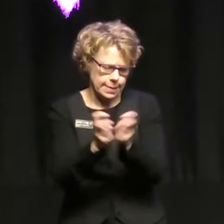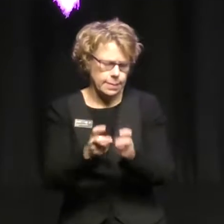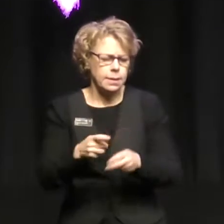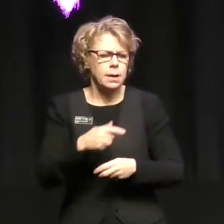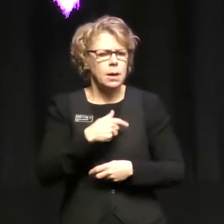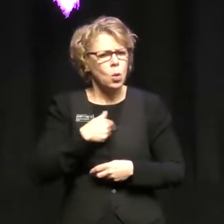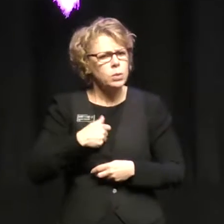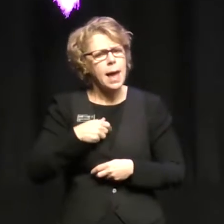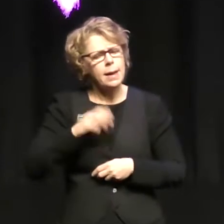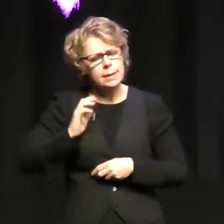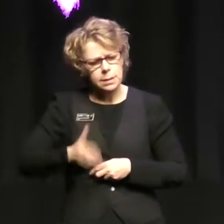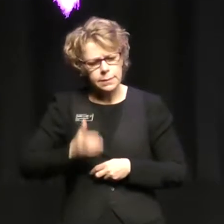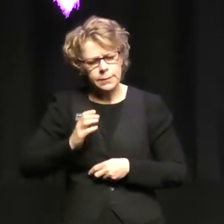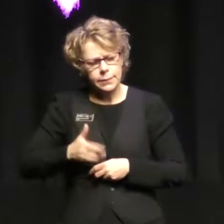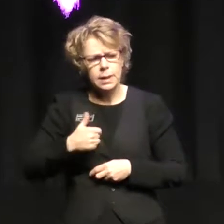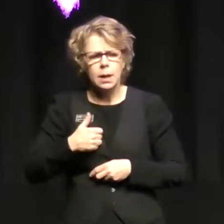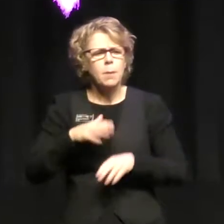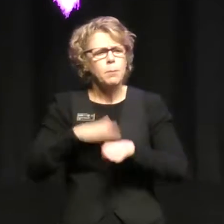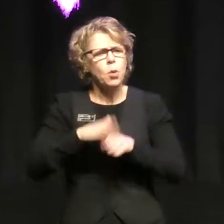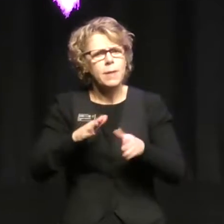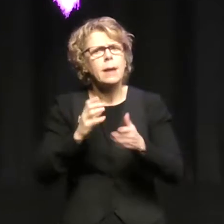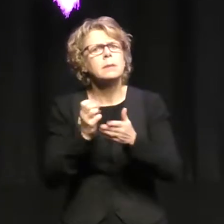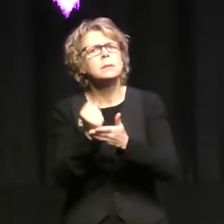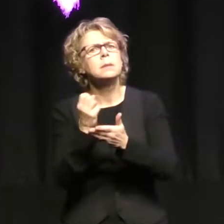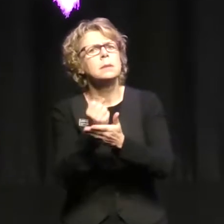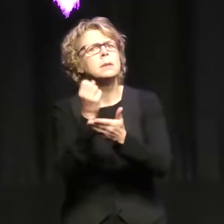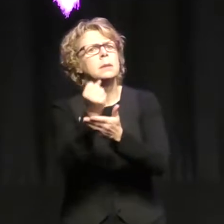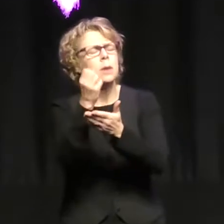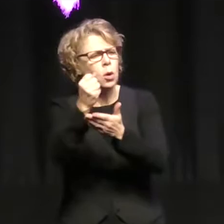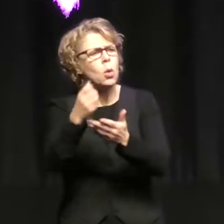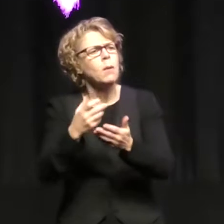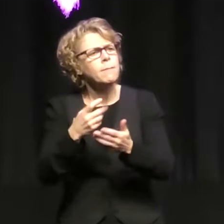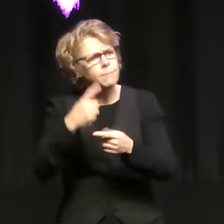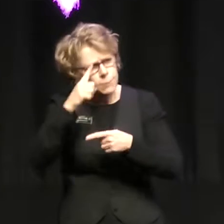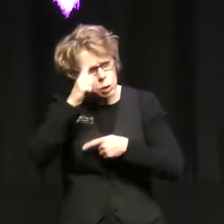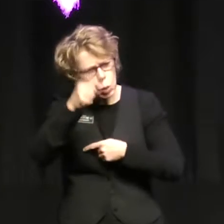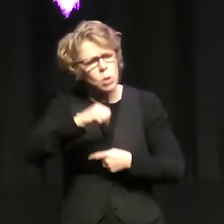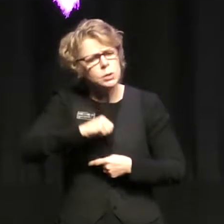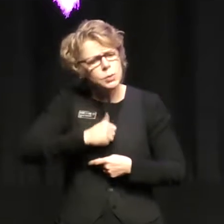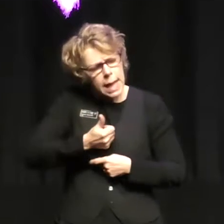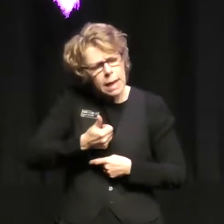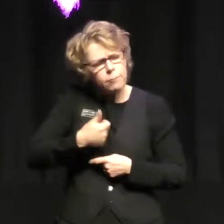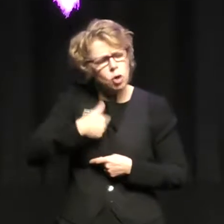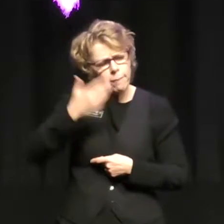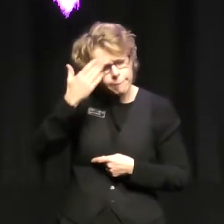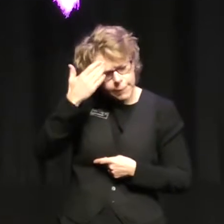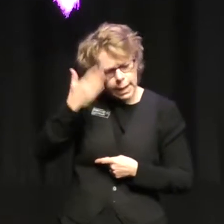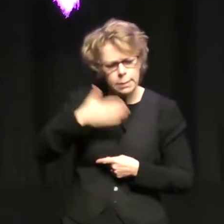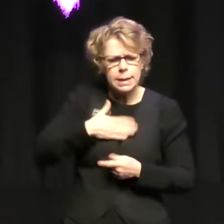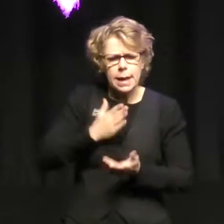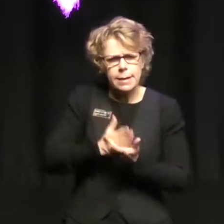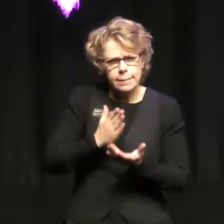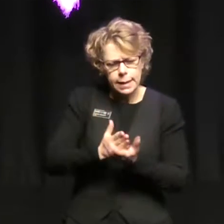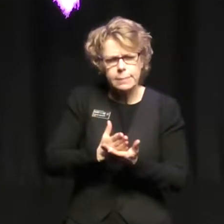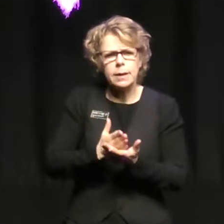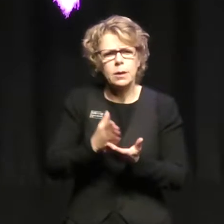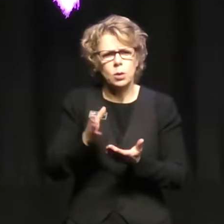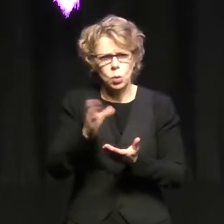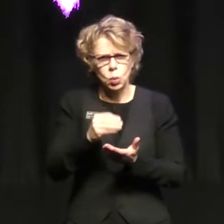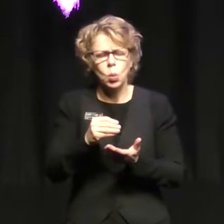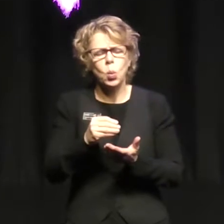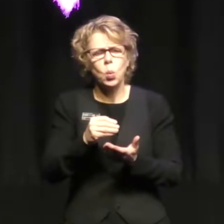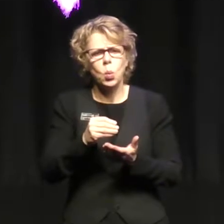their way to achieve or realize the above rights, they are on their way to achieve